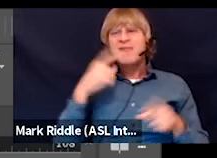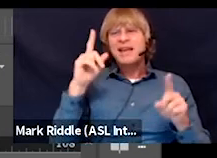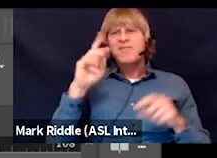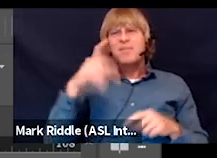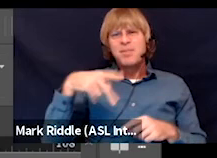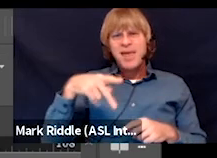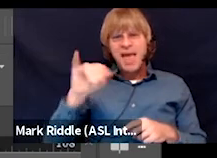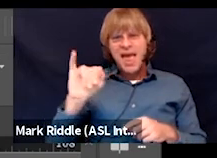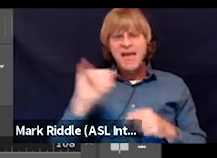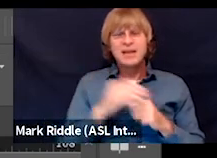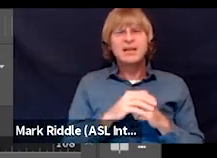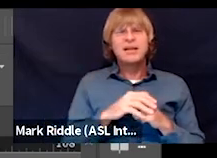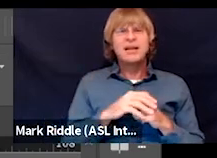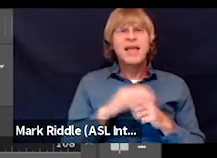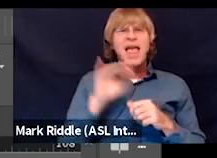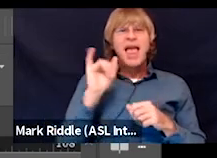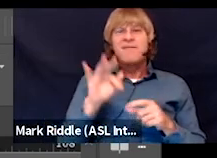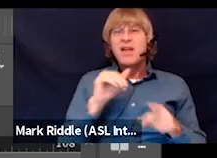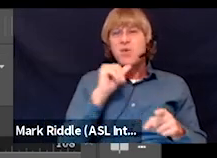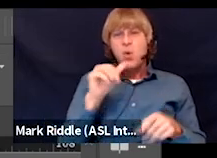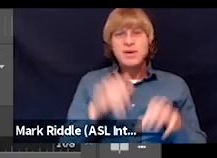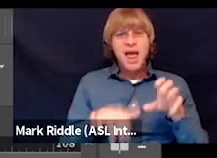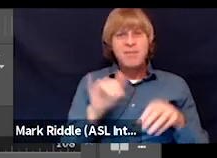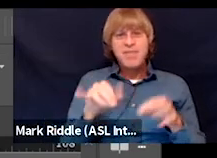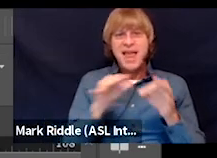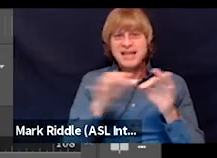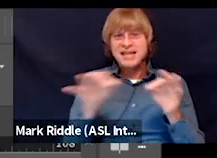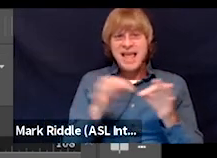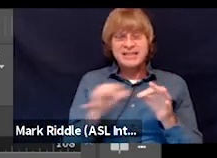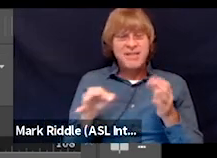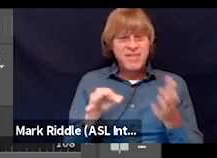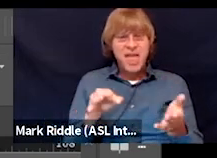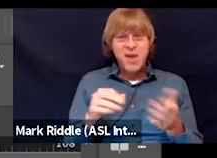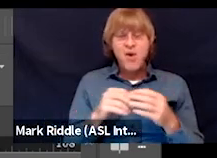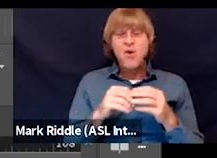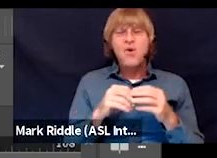PPI. If I don't type the text in here,